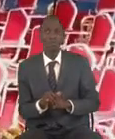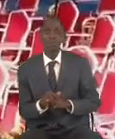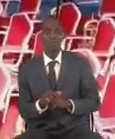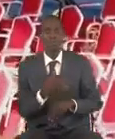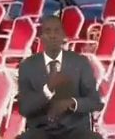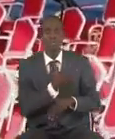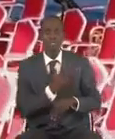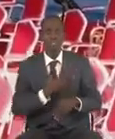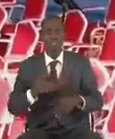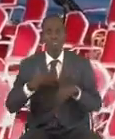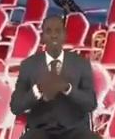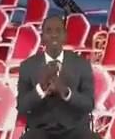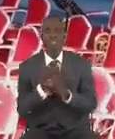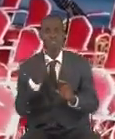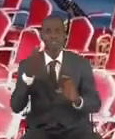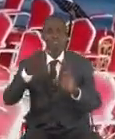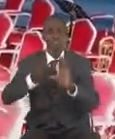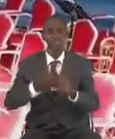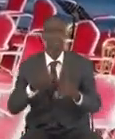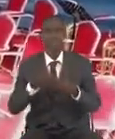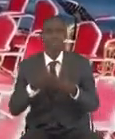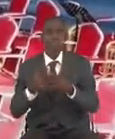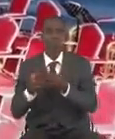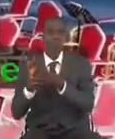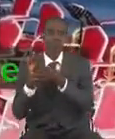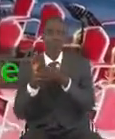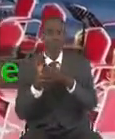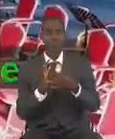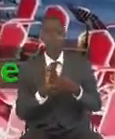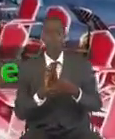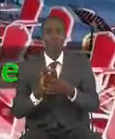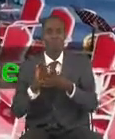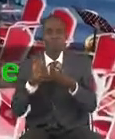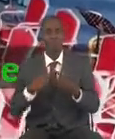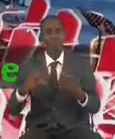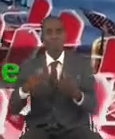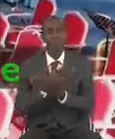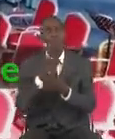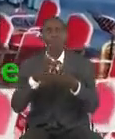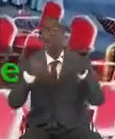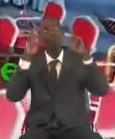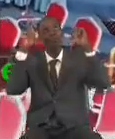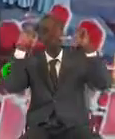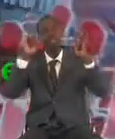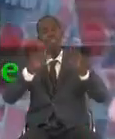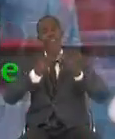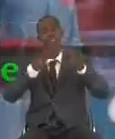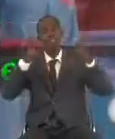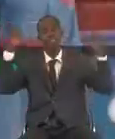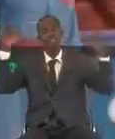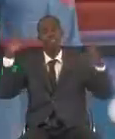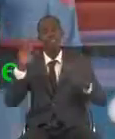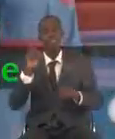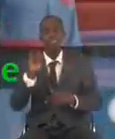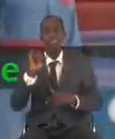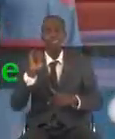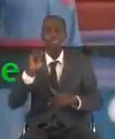All creation joins in unity to sing to him majestic